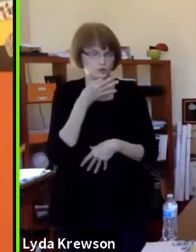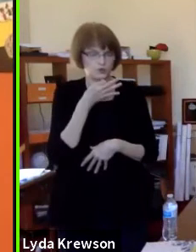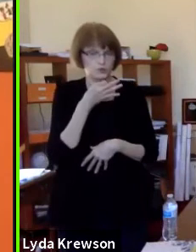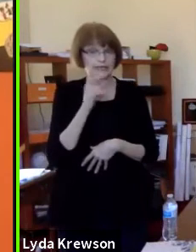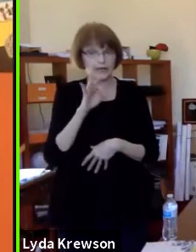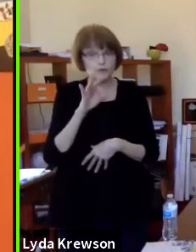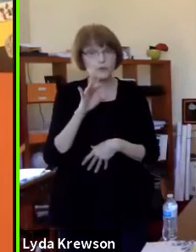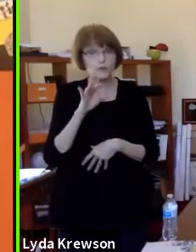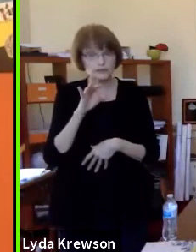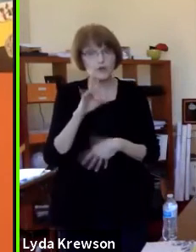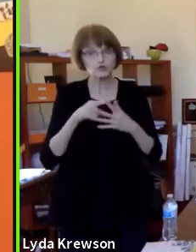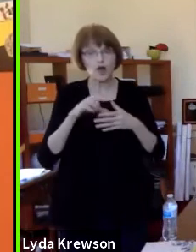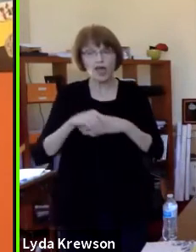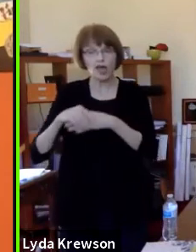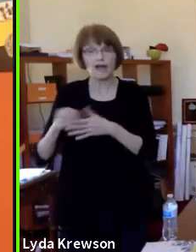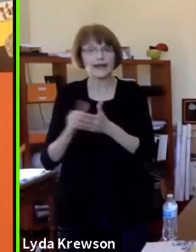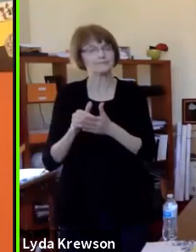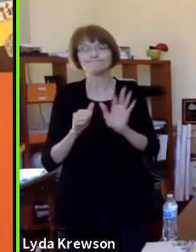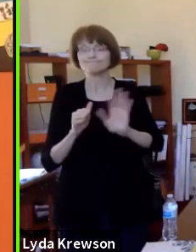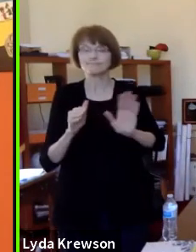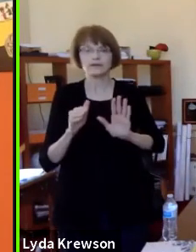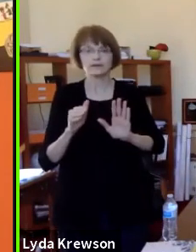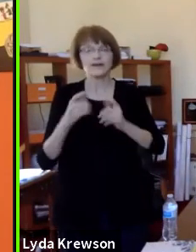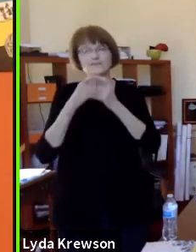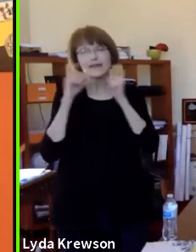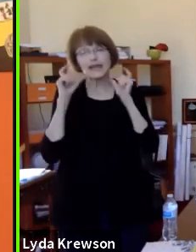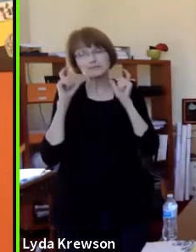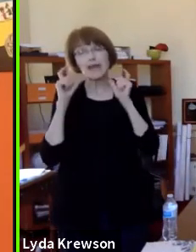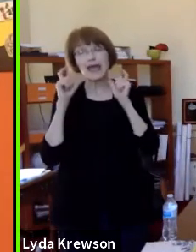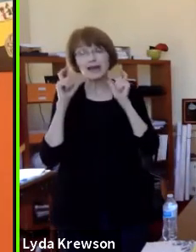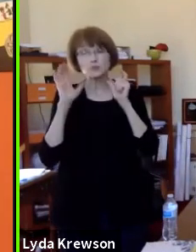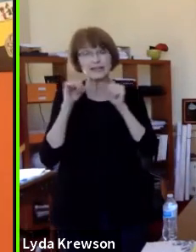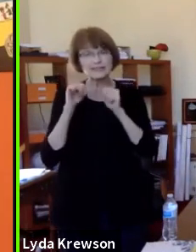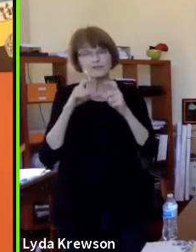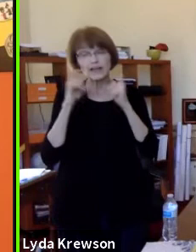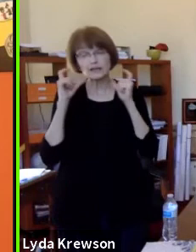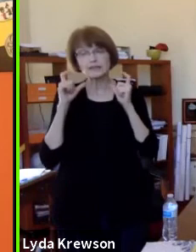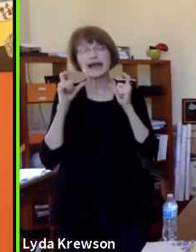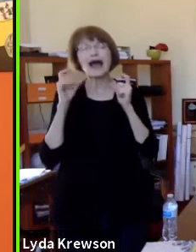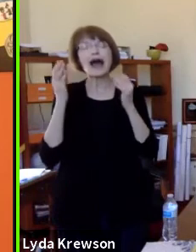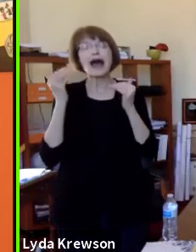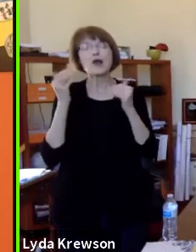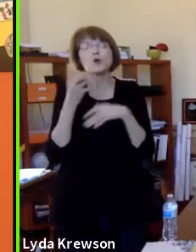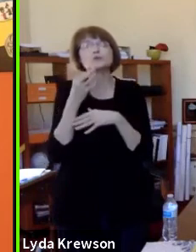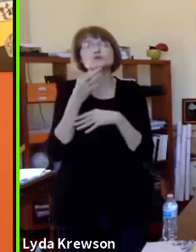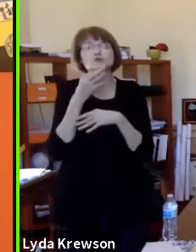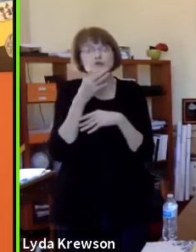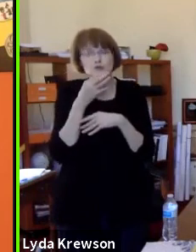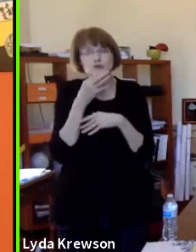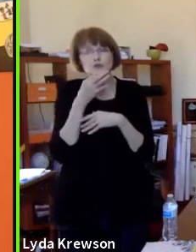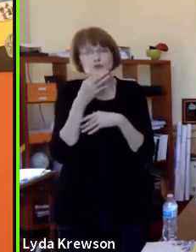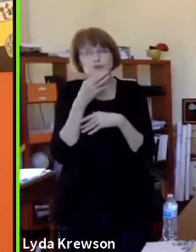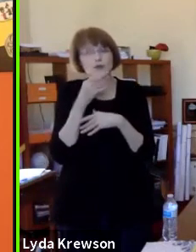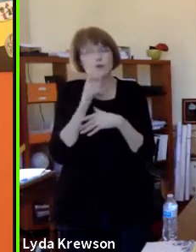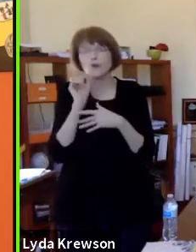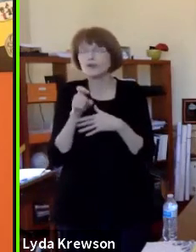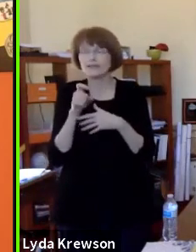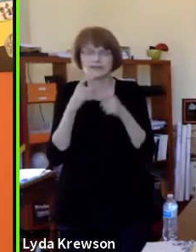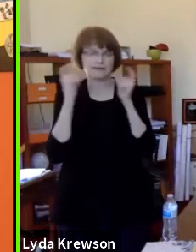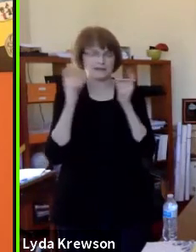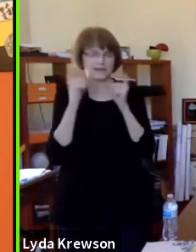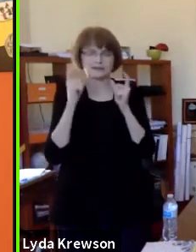Face masks, I don't know. I hope we get to a point in the not too distant future where we don't feel we